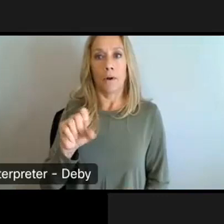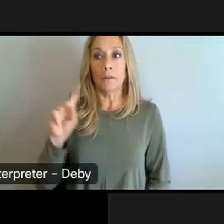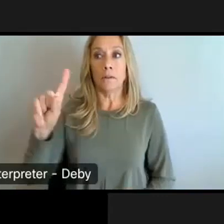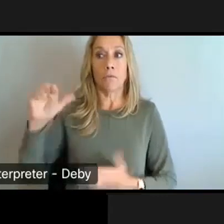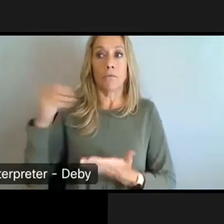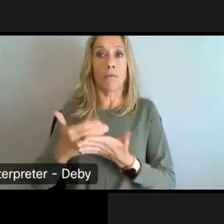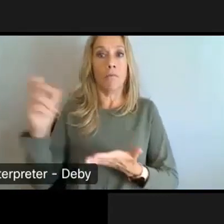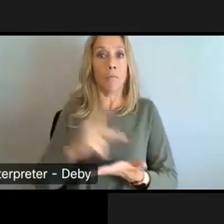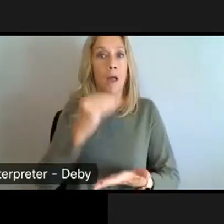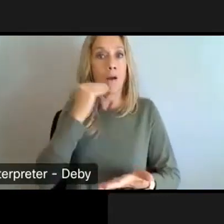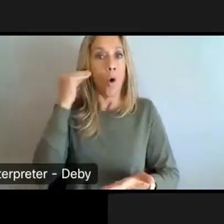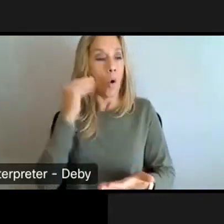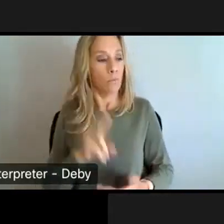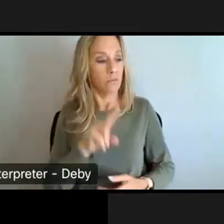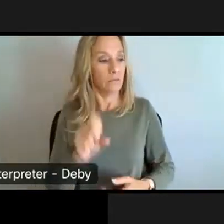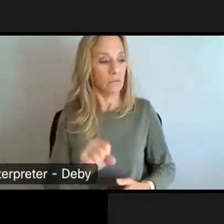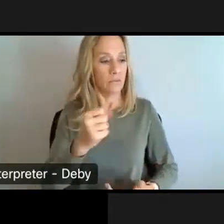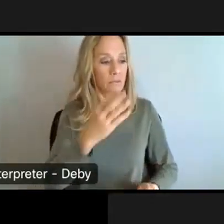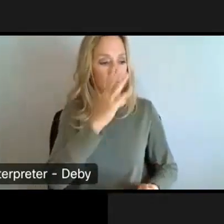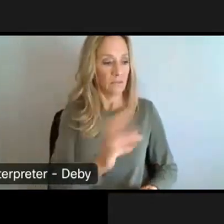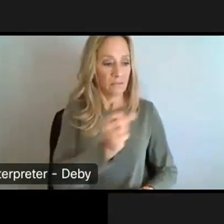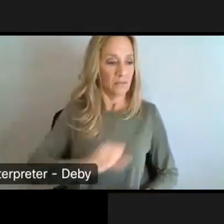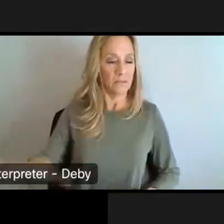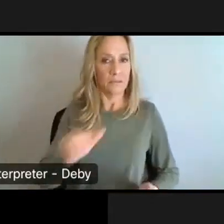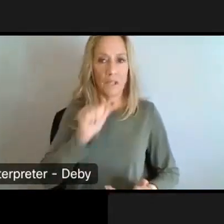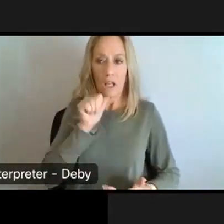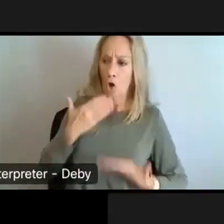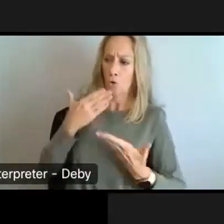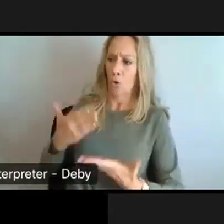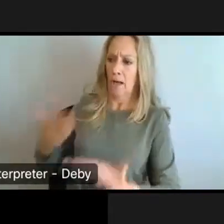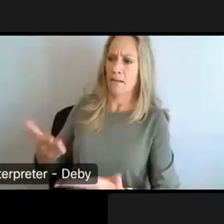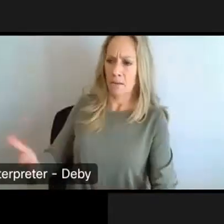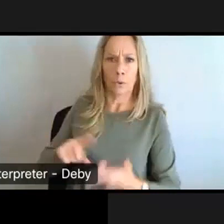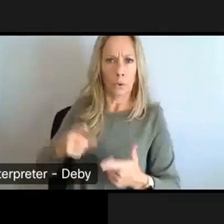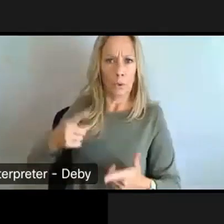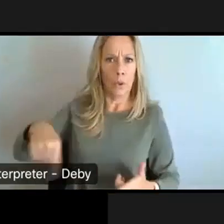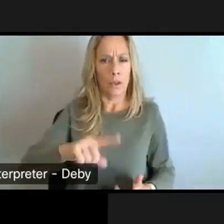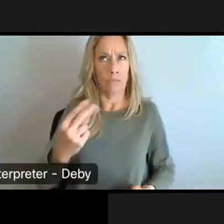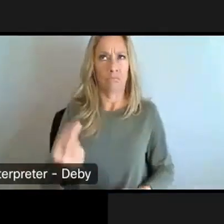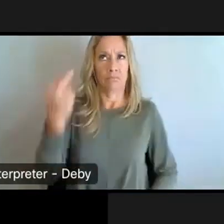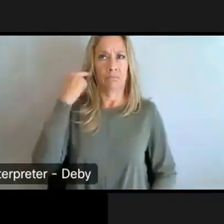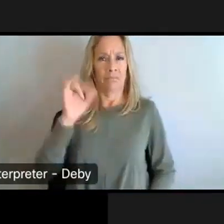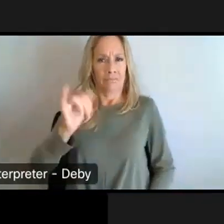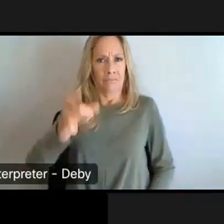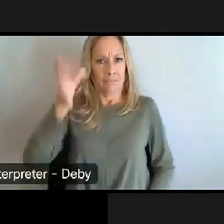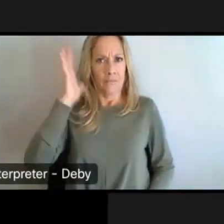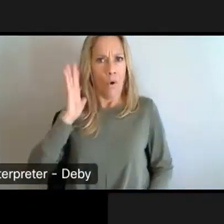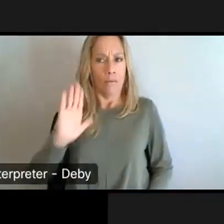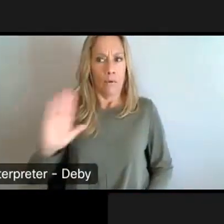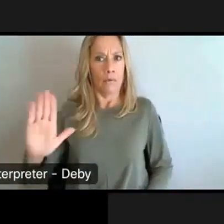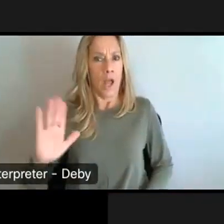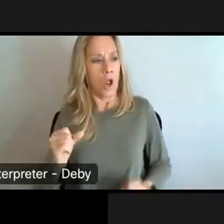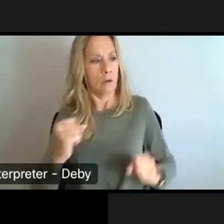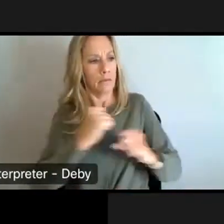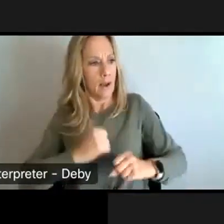had to fight for their benefits. I mean, the benefits I have as a disabled veteran now stem from the fight that the Vietnam veterans